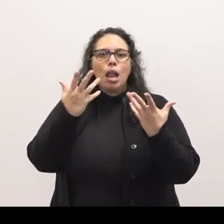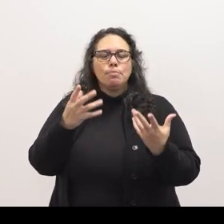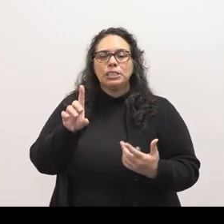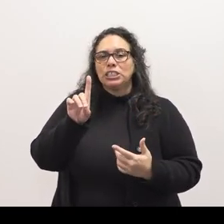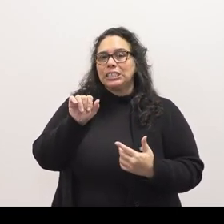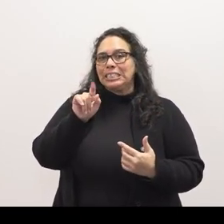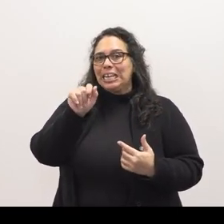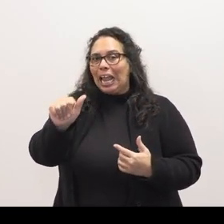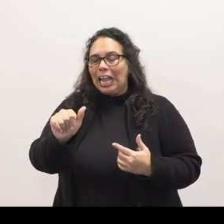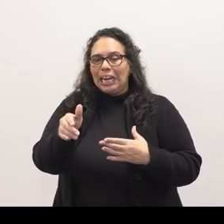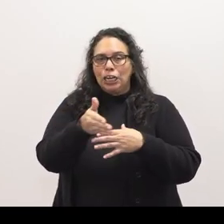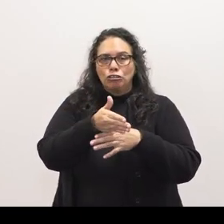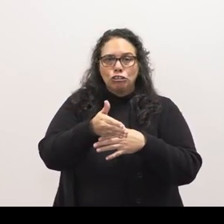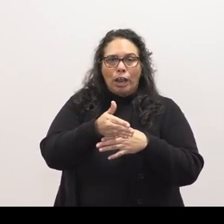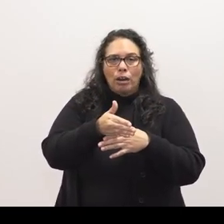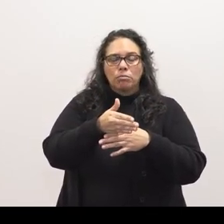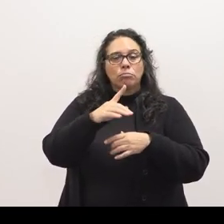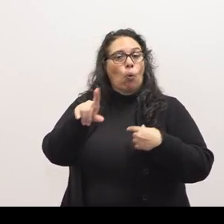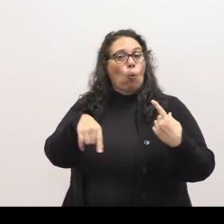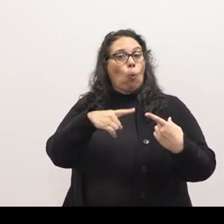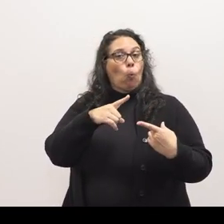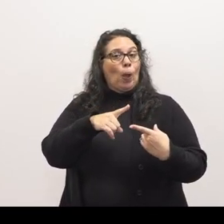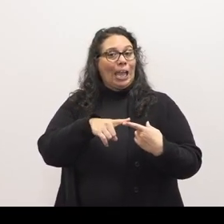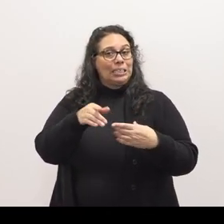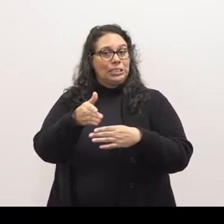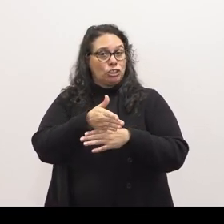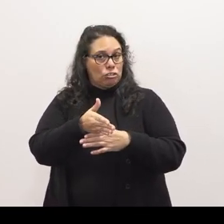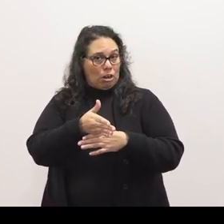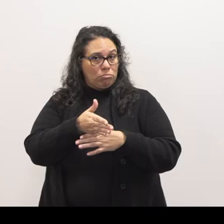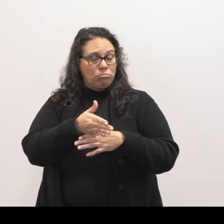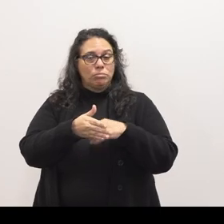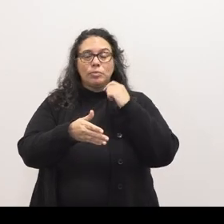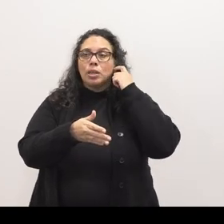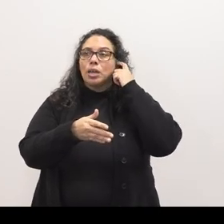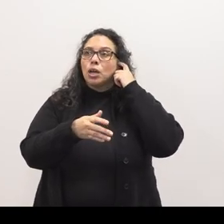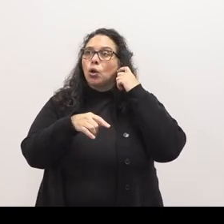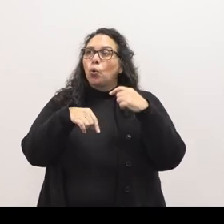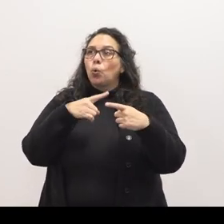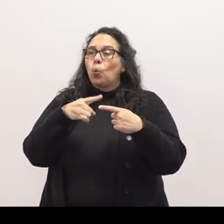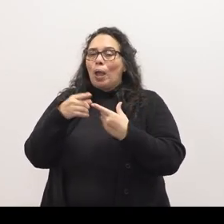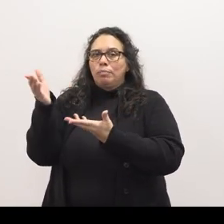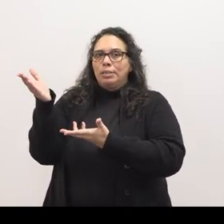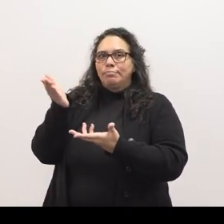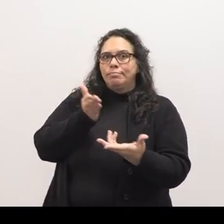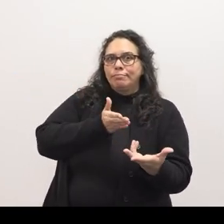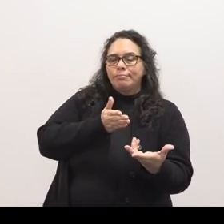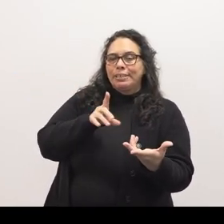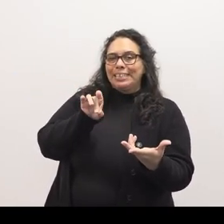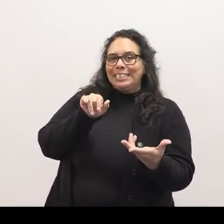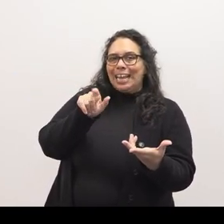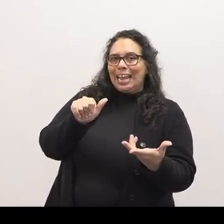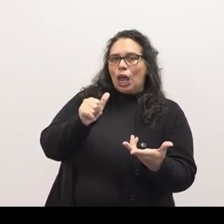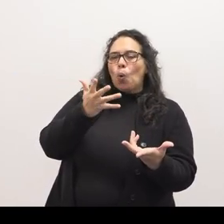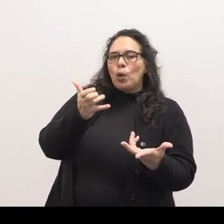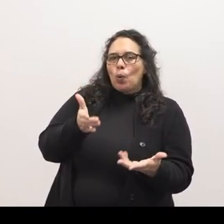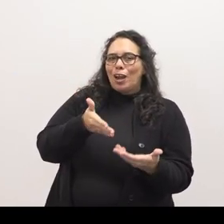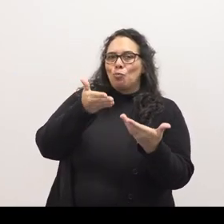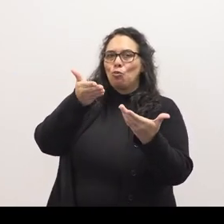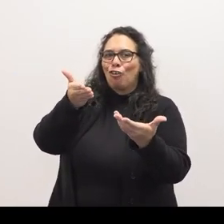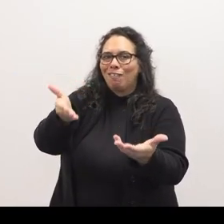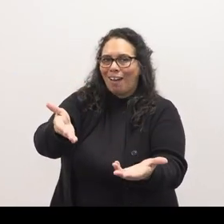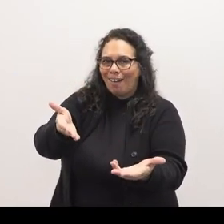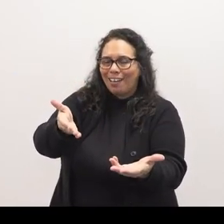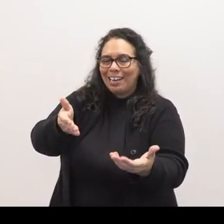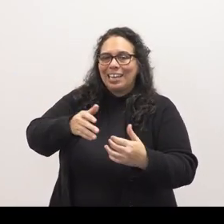when to share it, and thinking also about the data and when it comes in, because we want to be able to provide data as it's coming in and giving